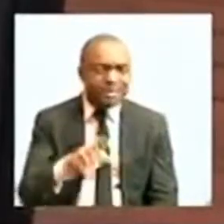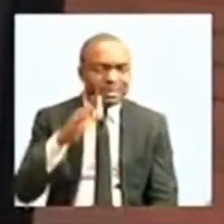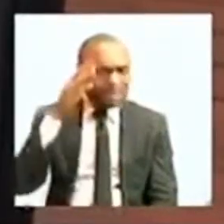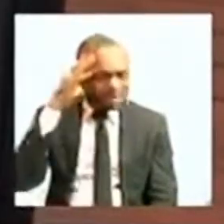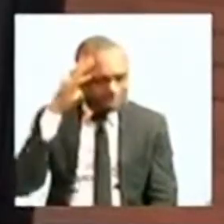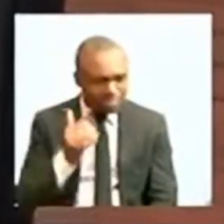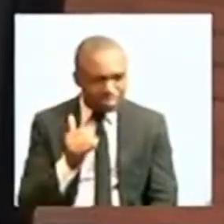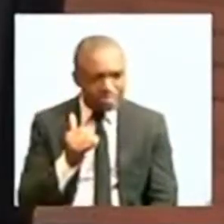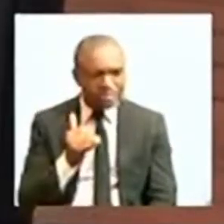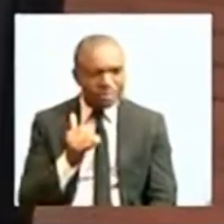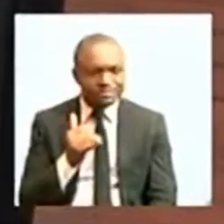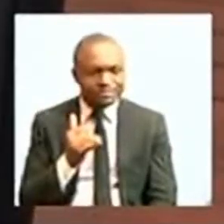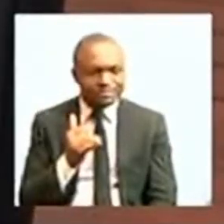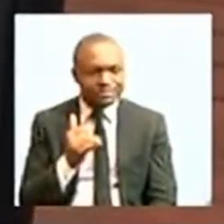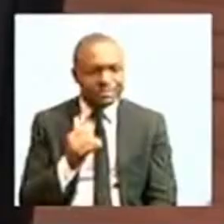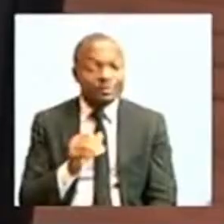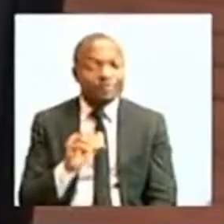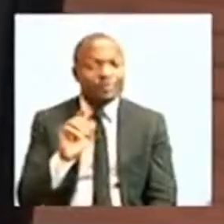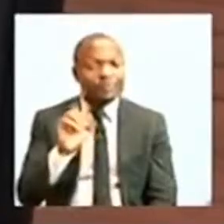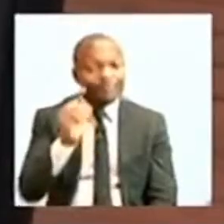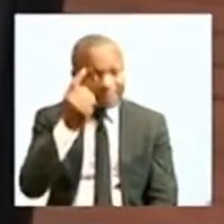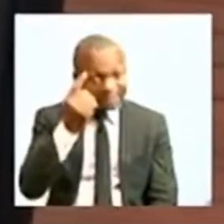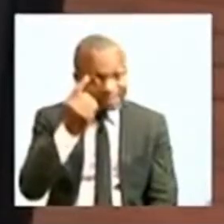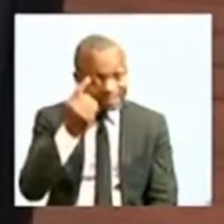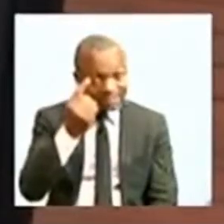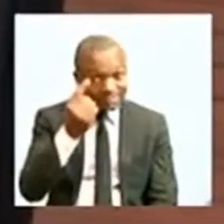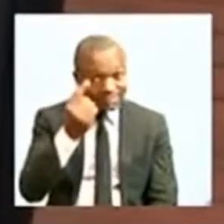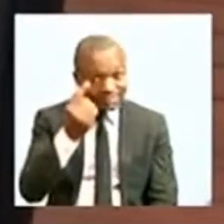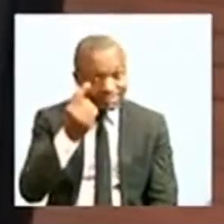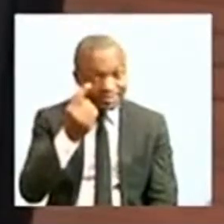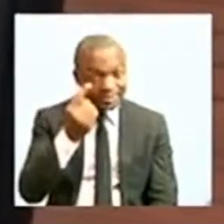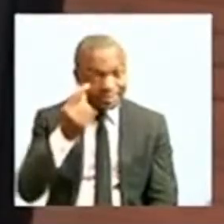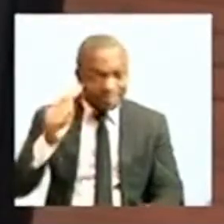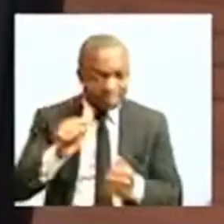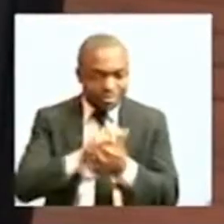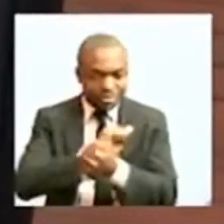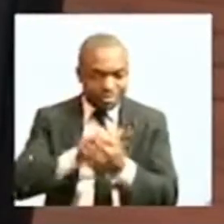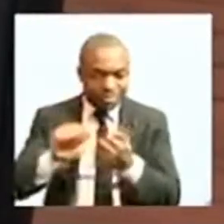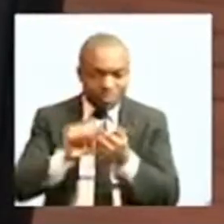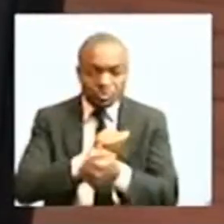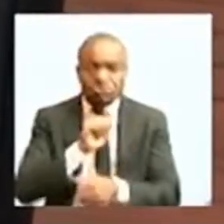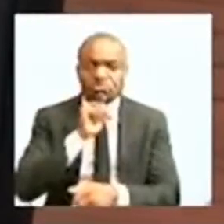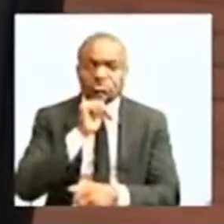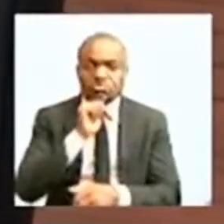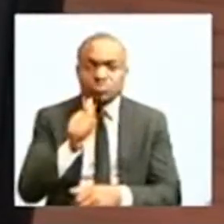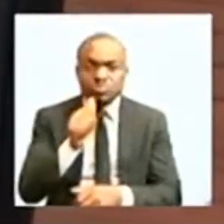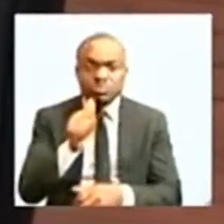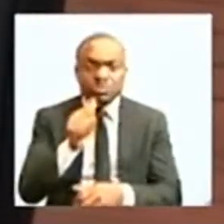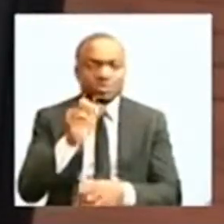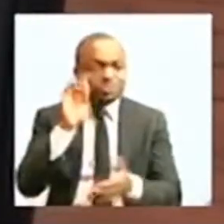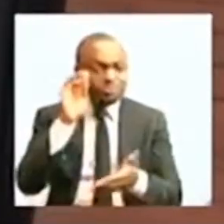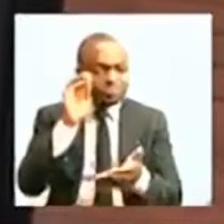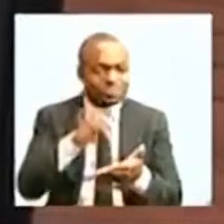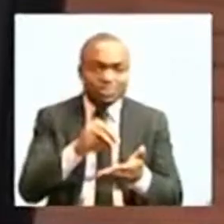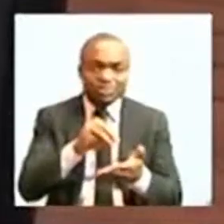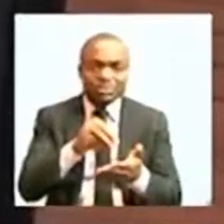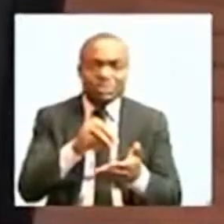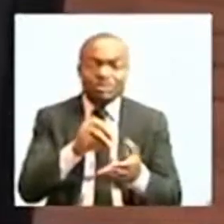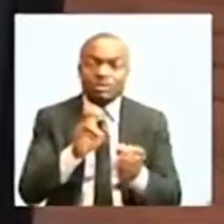is it that, first of all, the liquidated damages were not inserted in the contract?